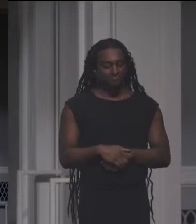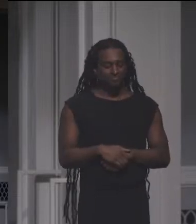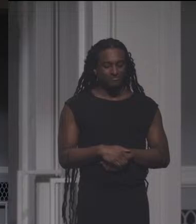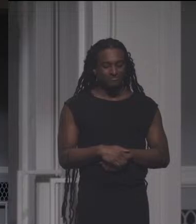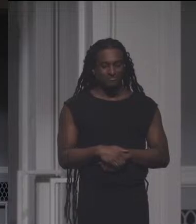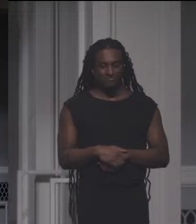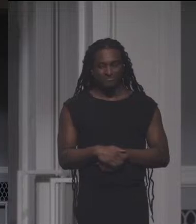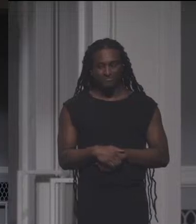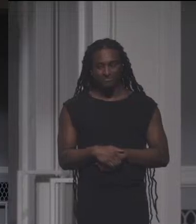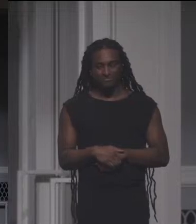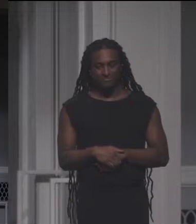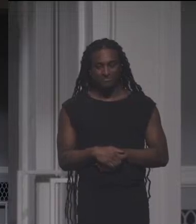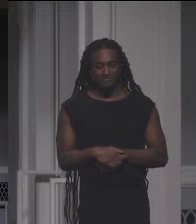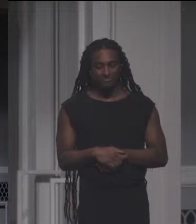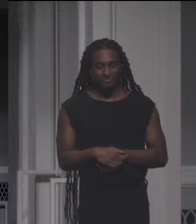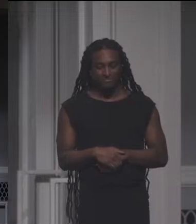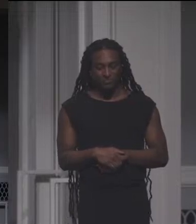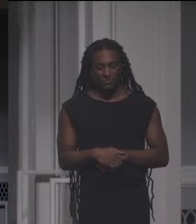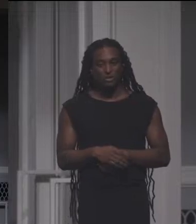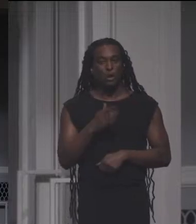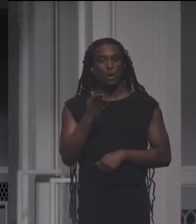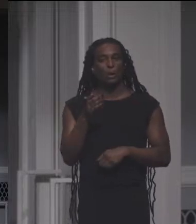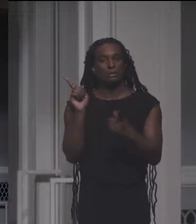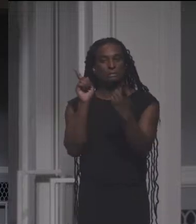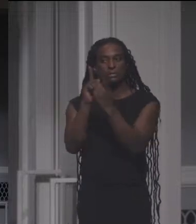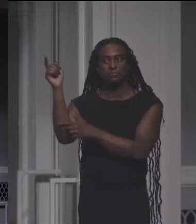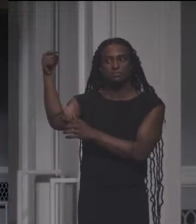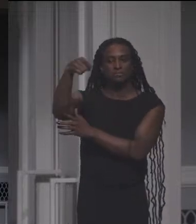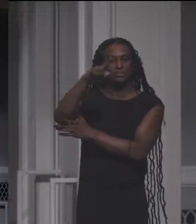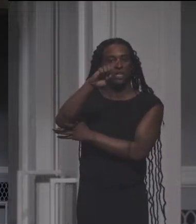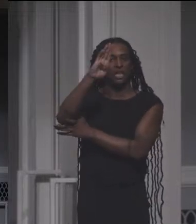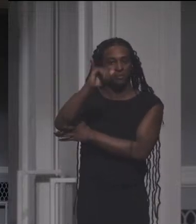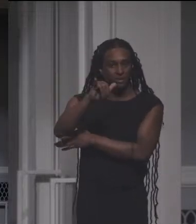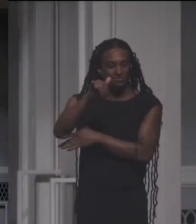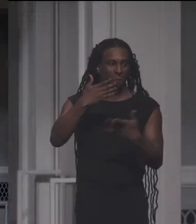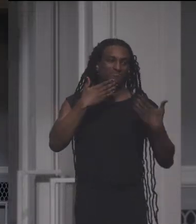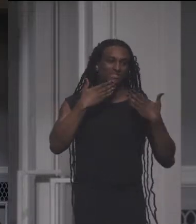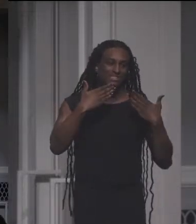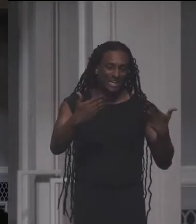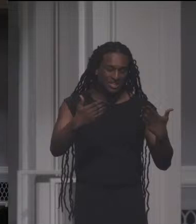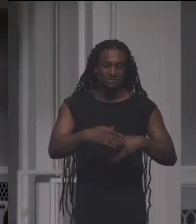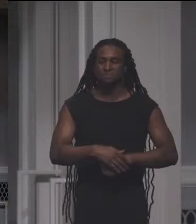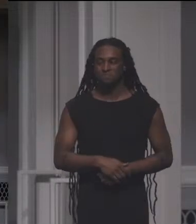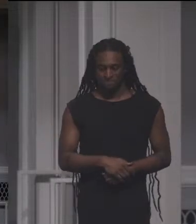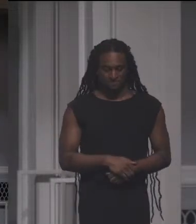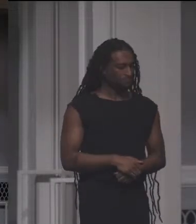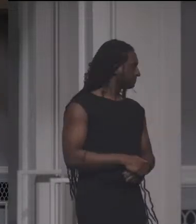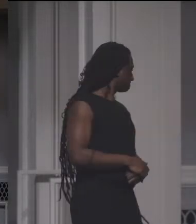So please join us in the lobby if you want to have your book signed. Thank you for coming.